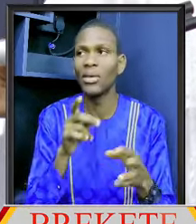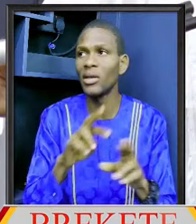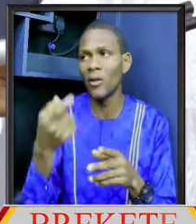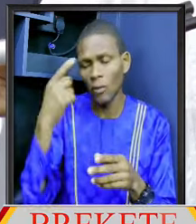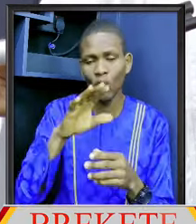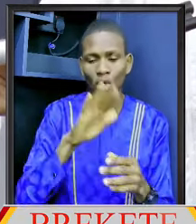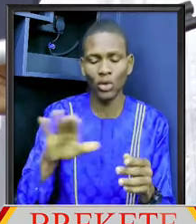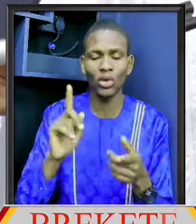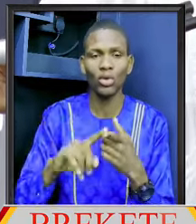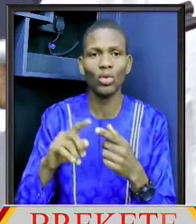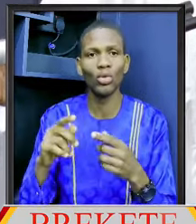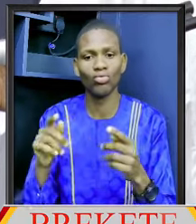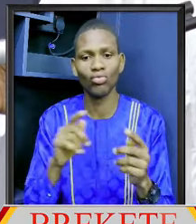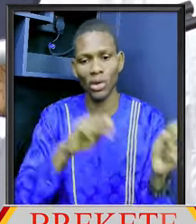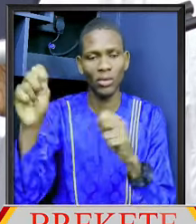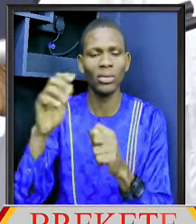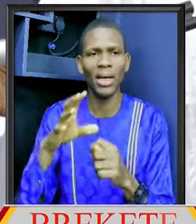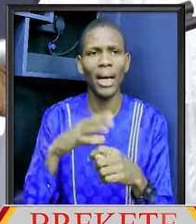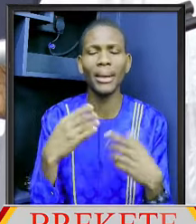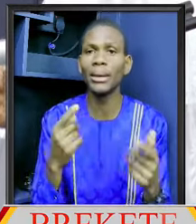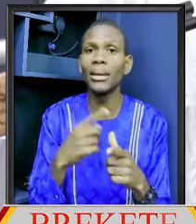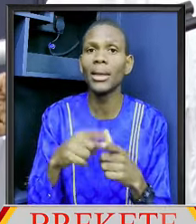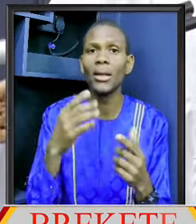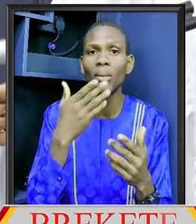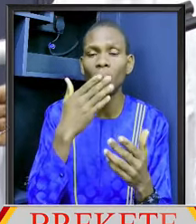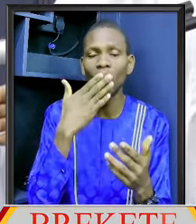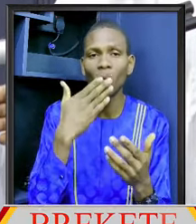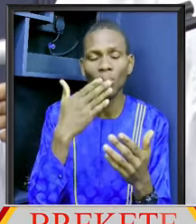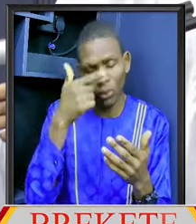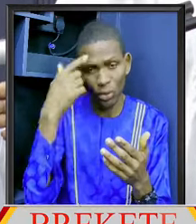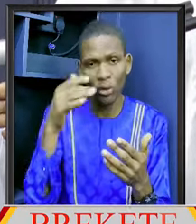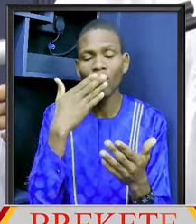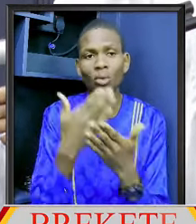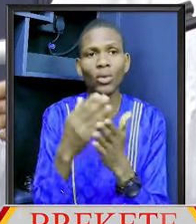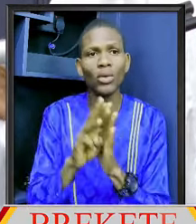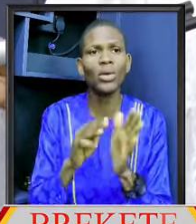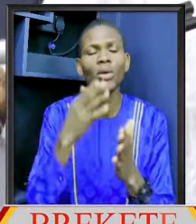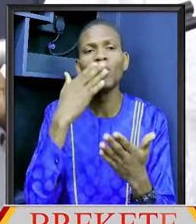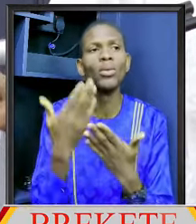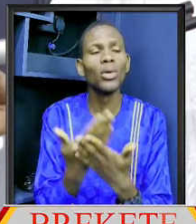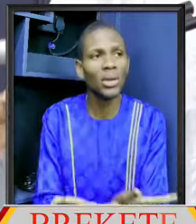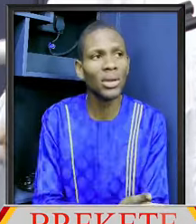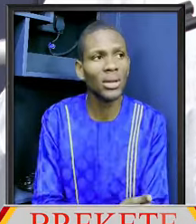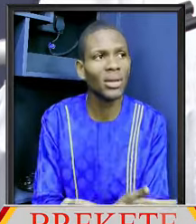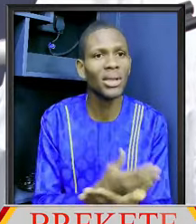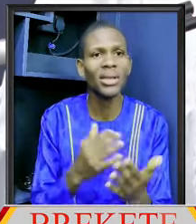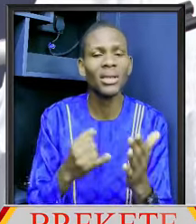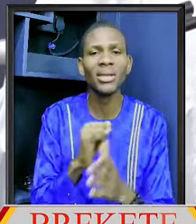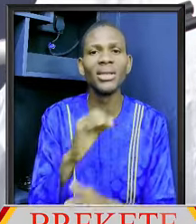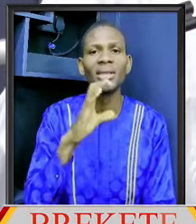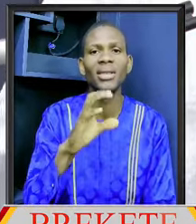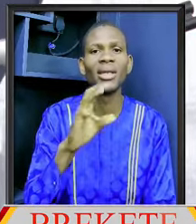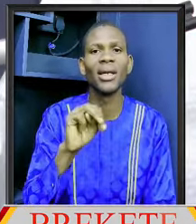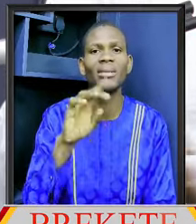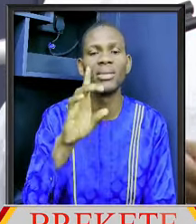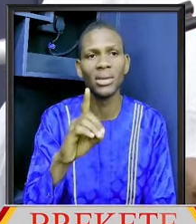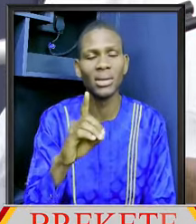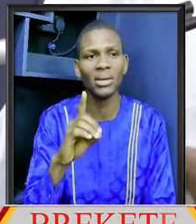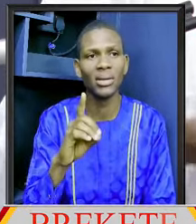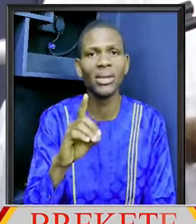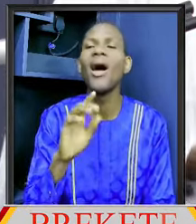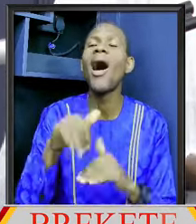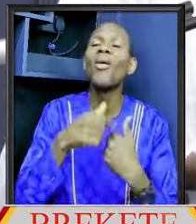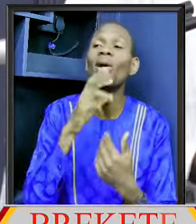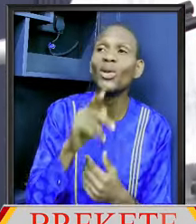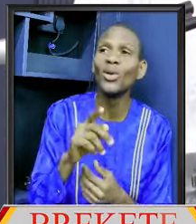travel. Goodwill. Hello. How are you? Ah, it's the CMD. So. How are